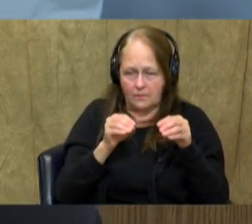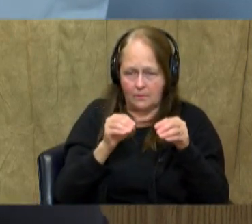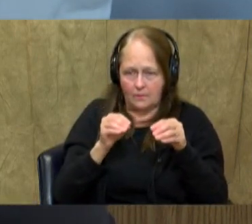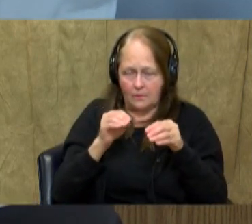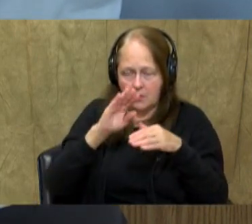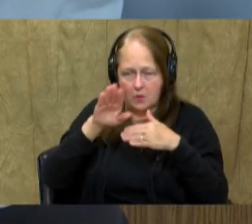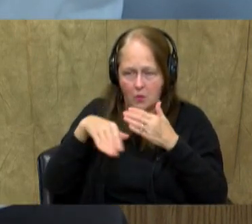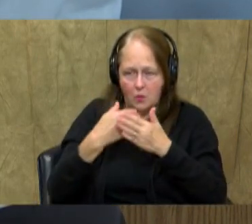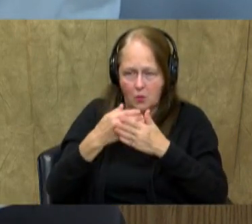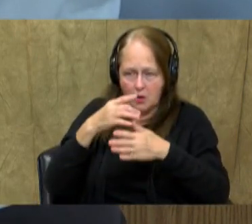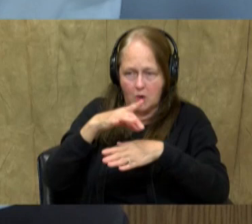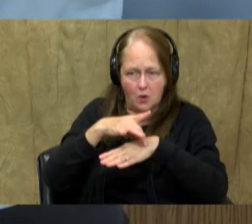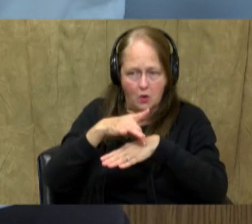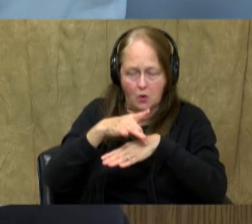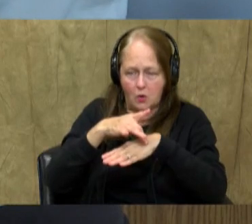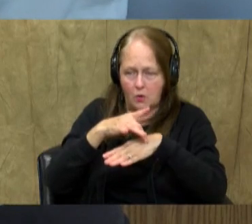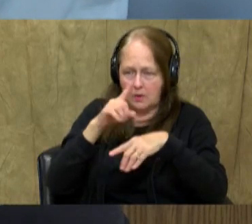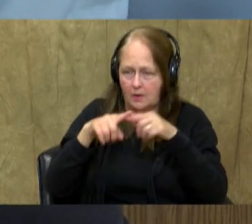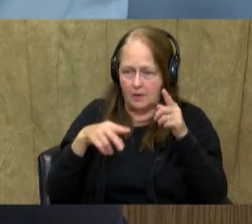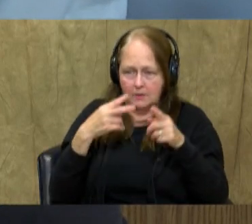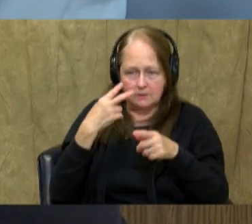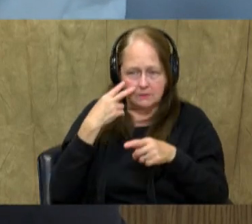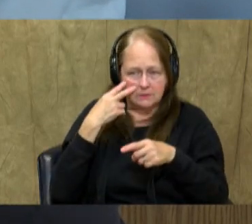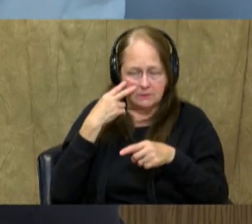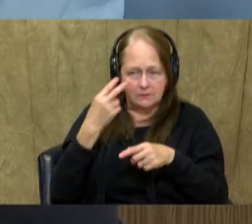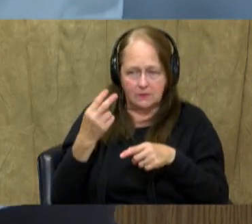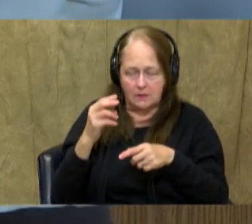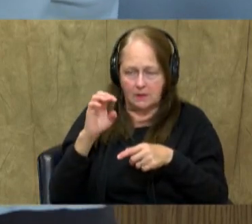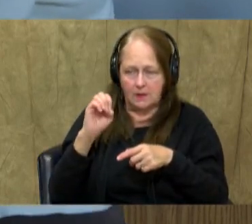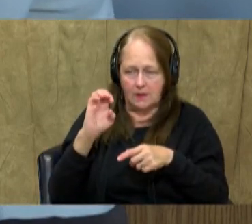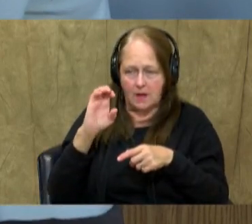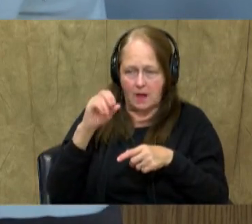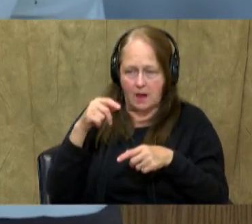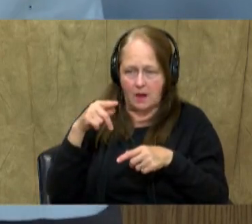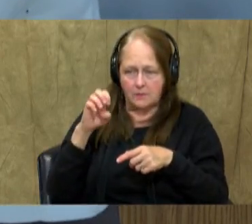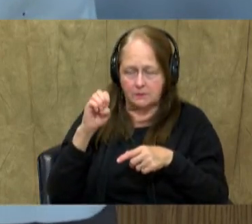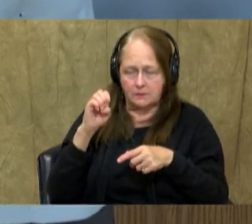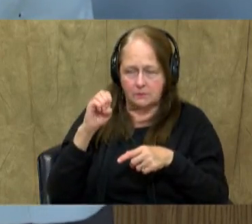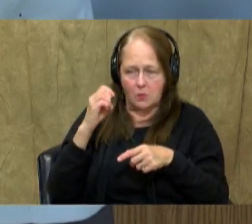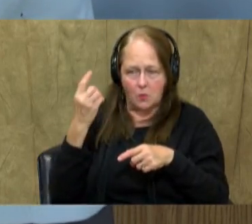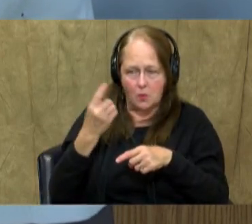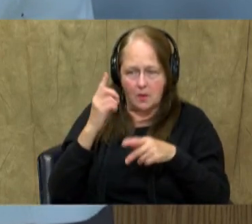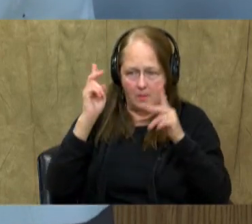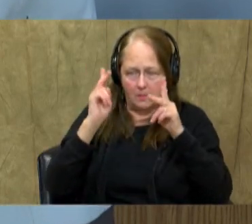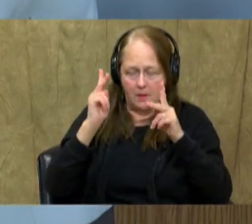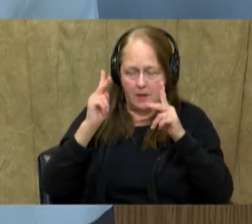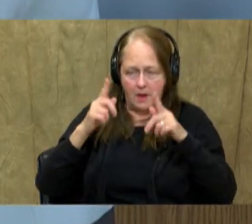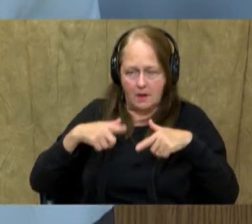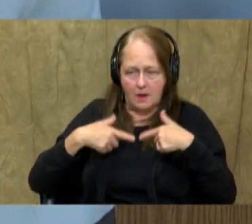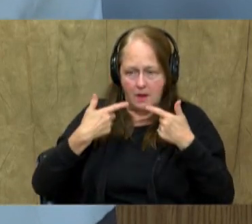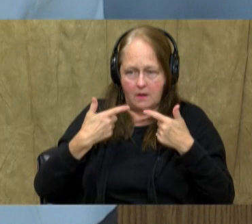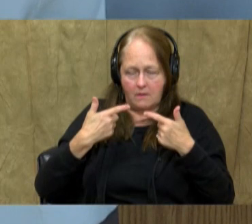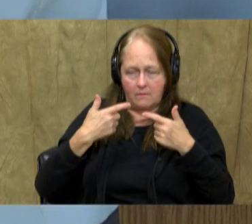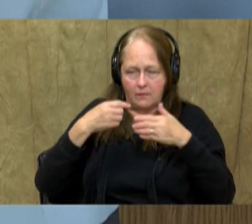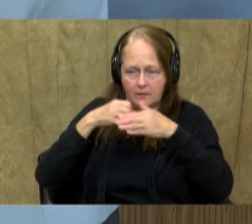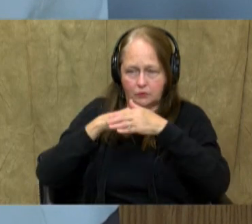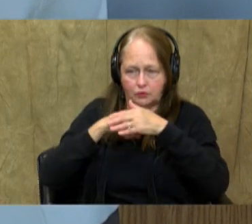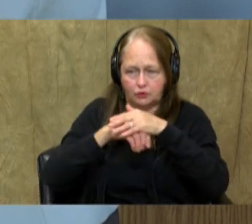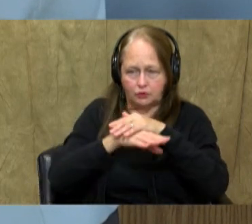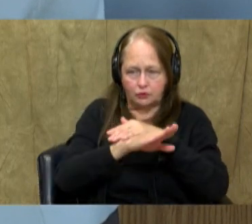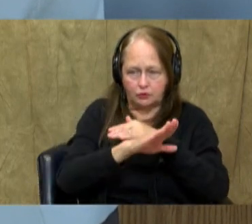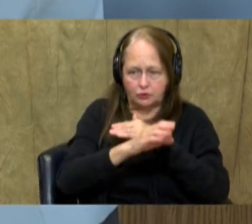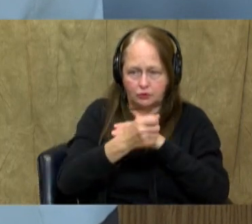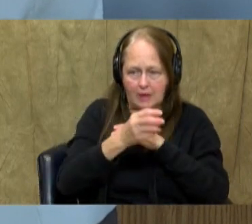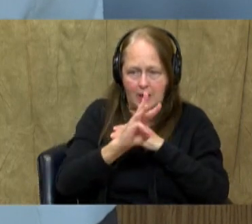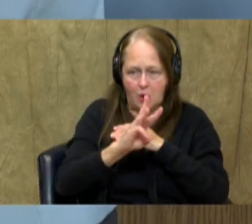The entire Earth doesn't get to see a solar eclipse when it happens. Only the people that are in that shadow get to